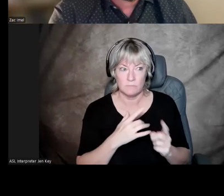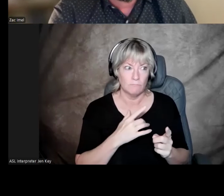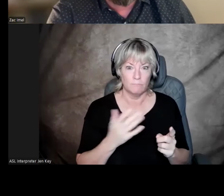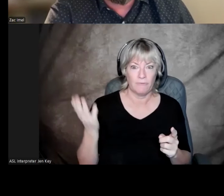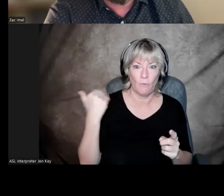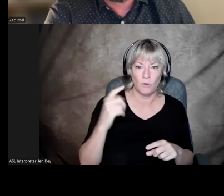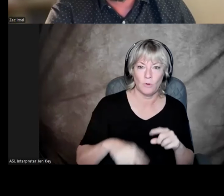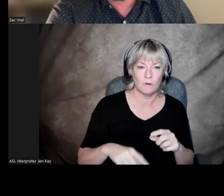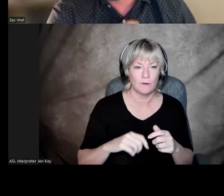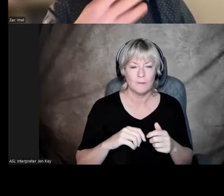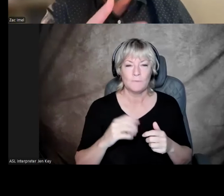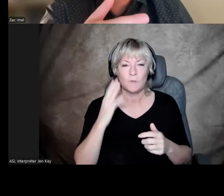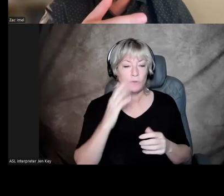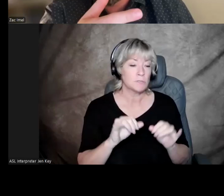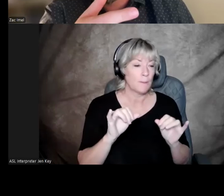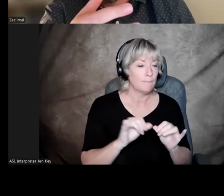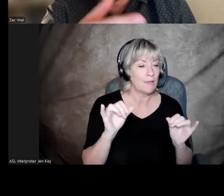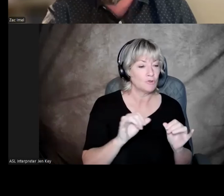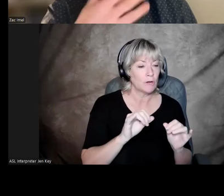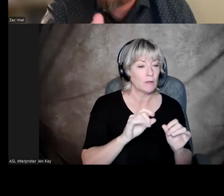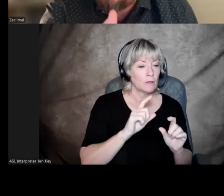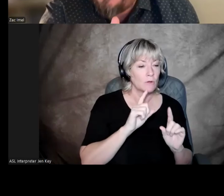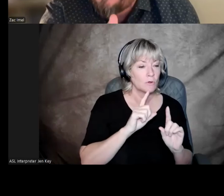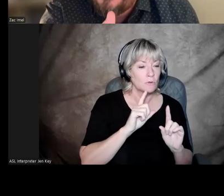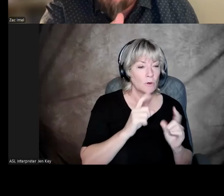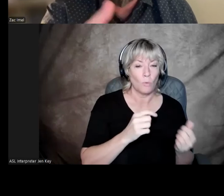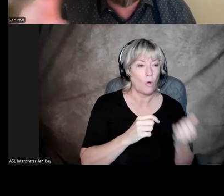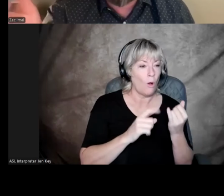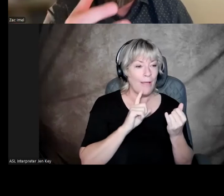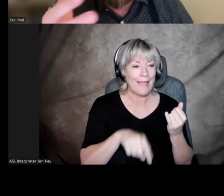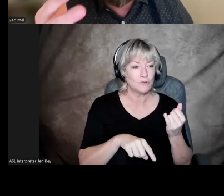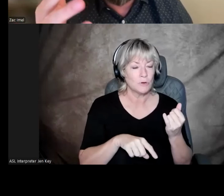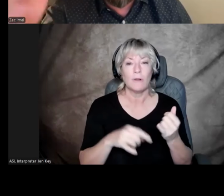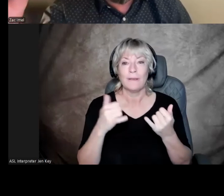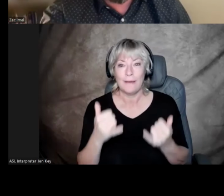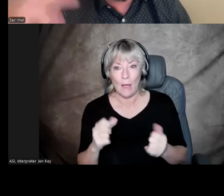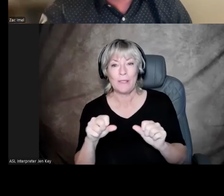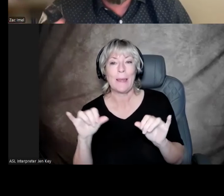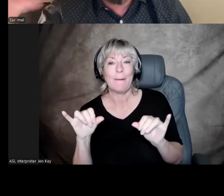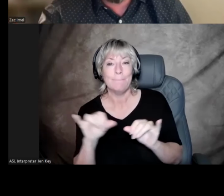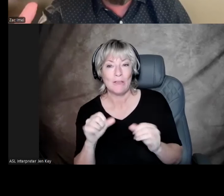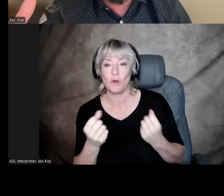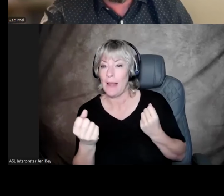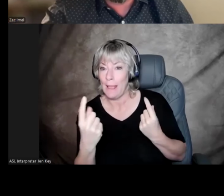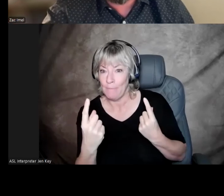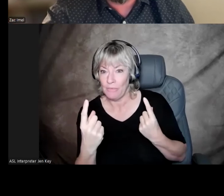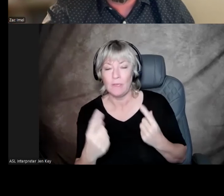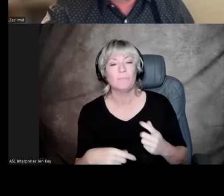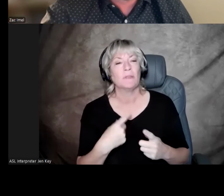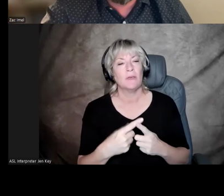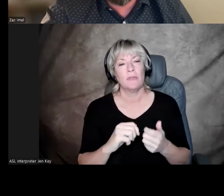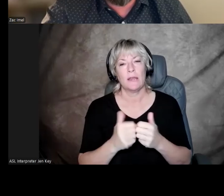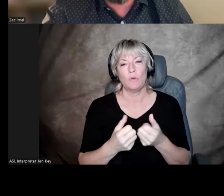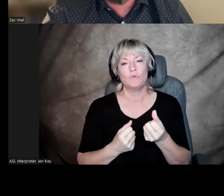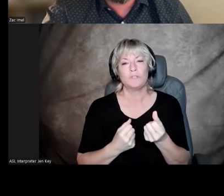we move from just measuring call answer rates to measuring empathy on a scaled basis? And then how do we support some of the documentation so we